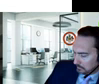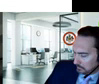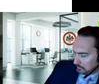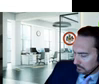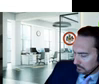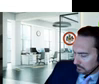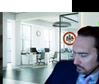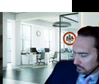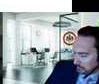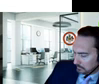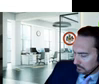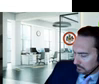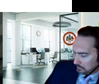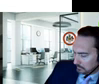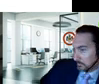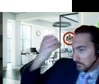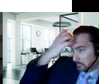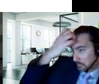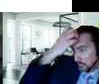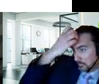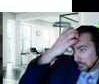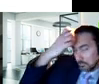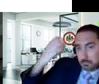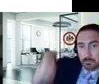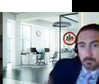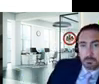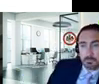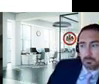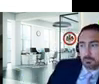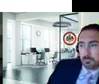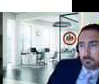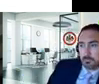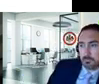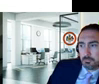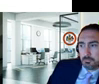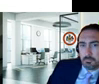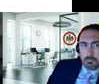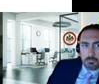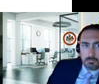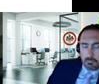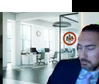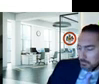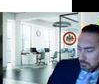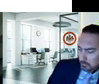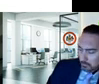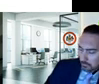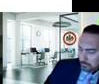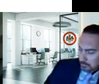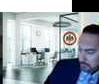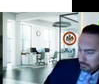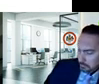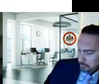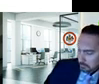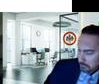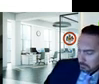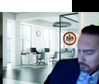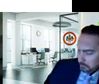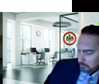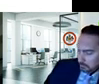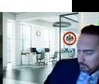residents currently pay a fee for, you know, snow removal. But when those plows come through,